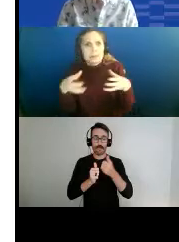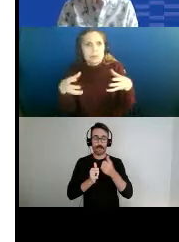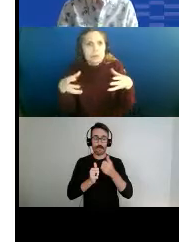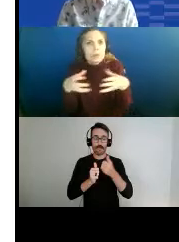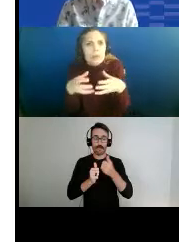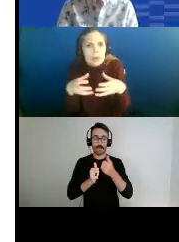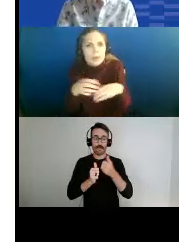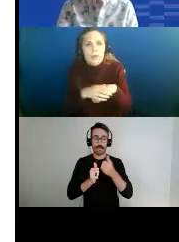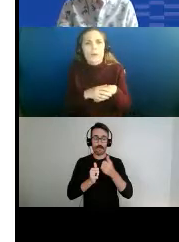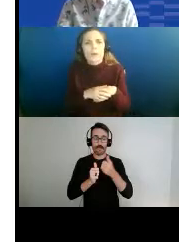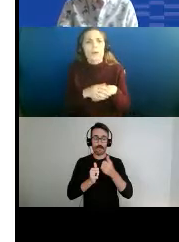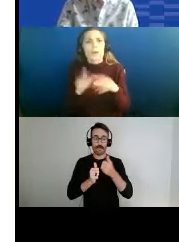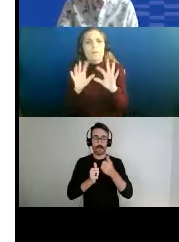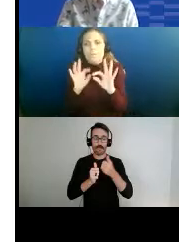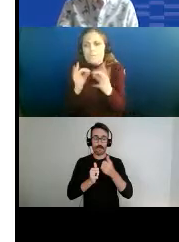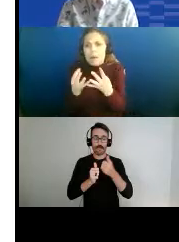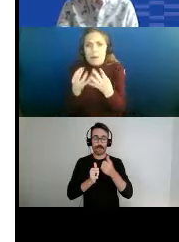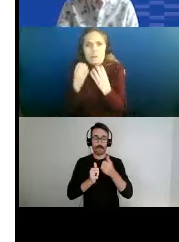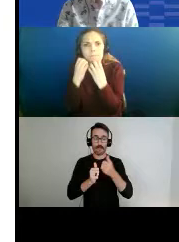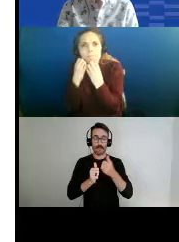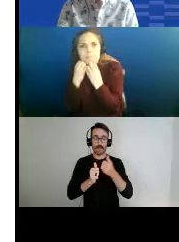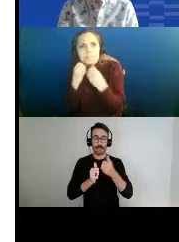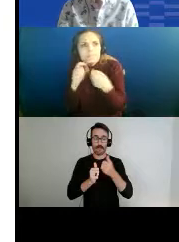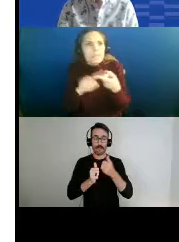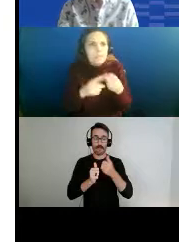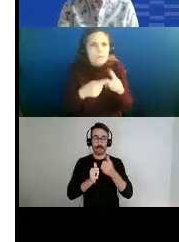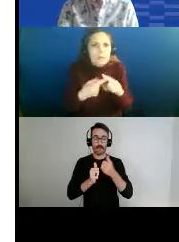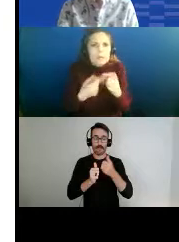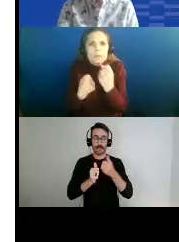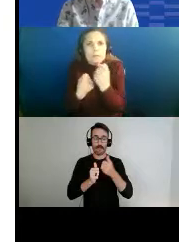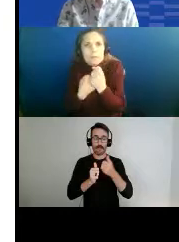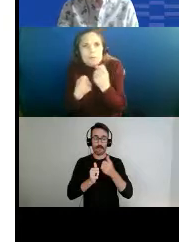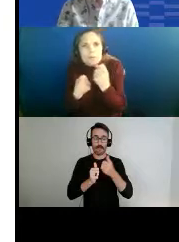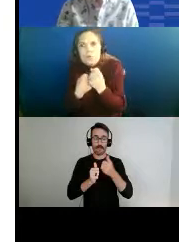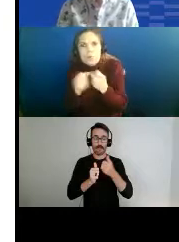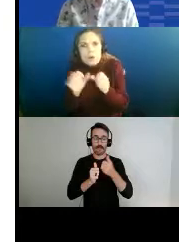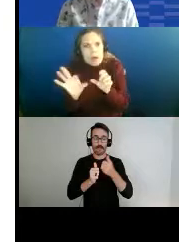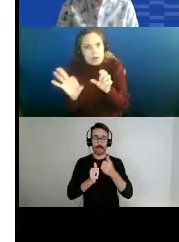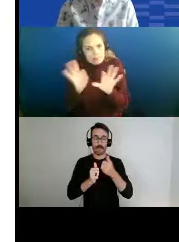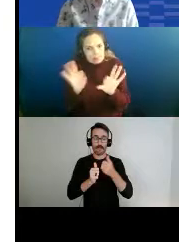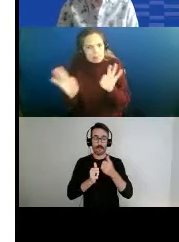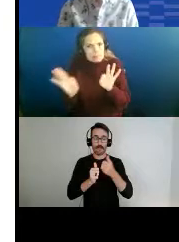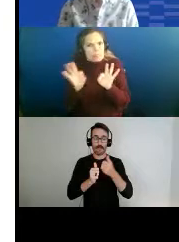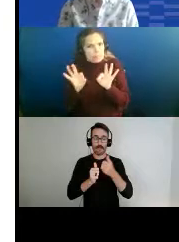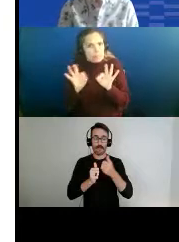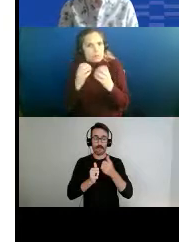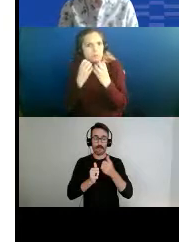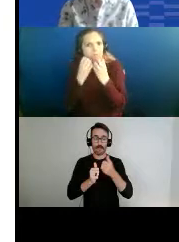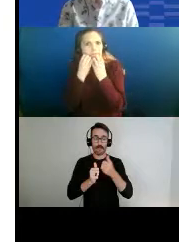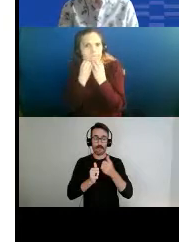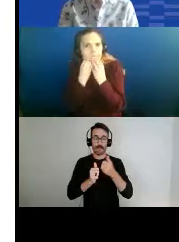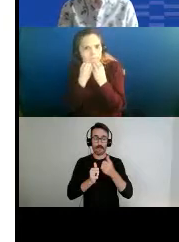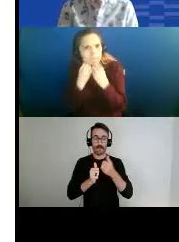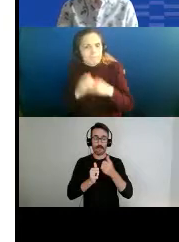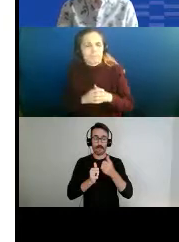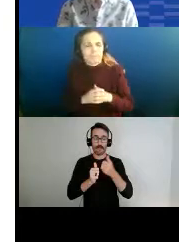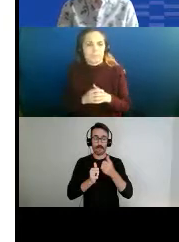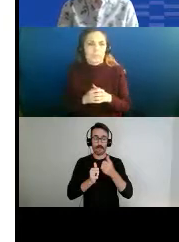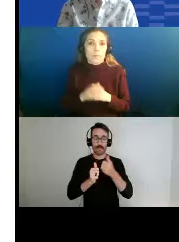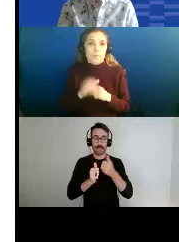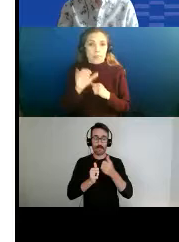chosen families, friends, and community support networks, where traditional sources of care and